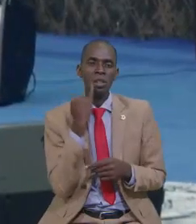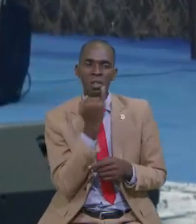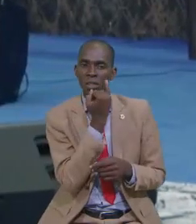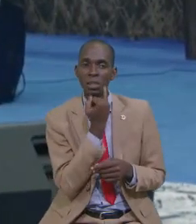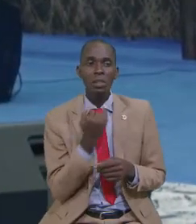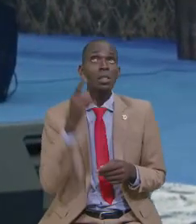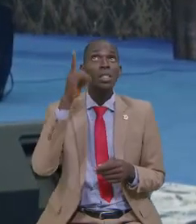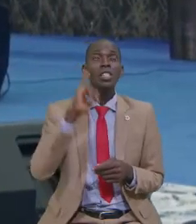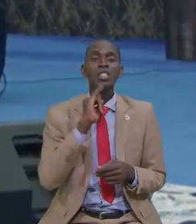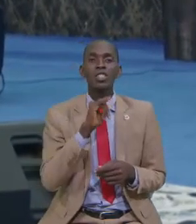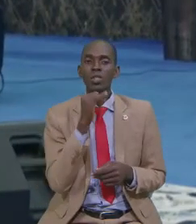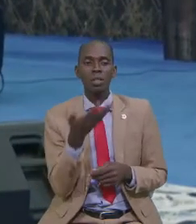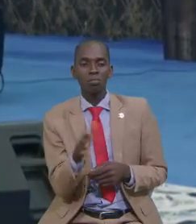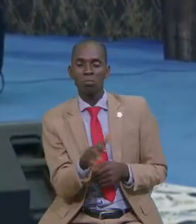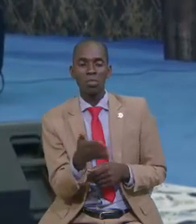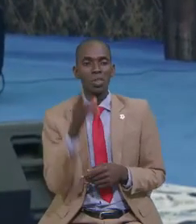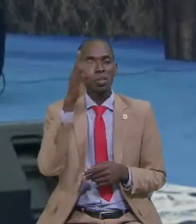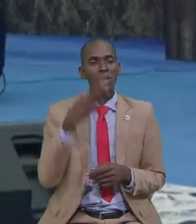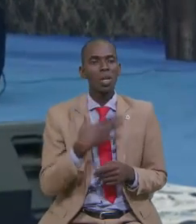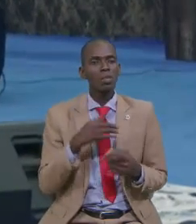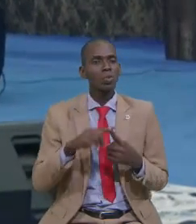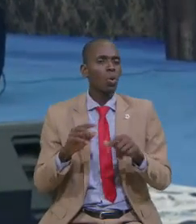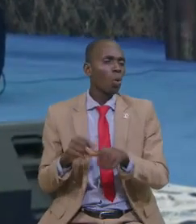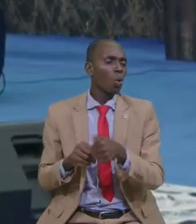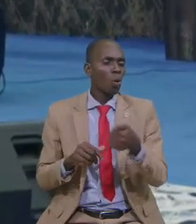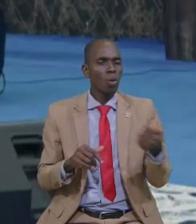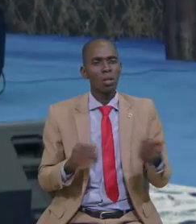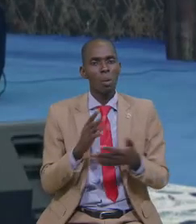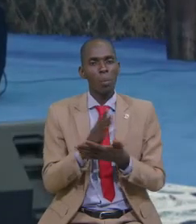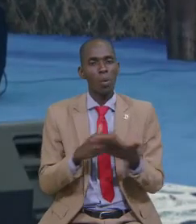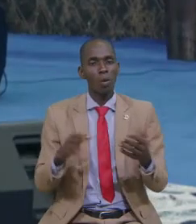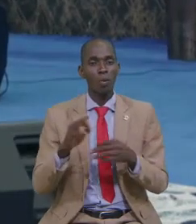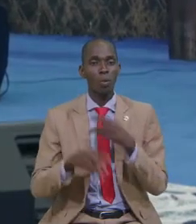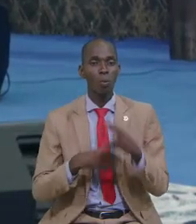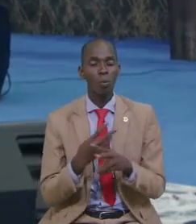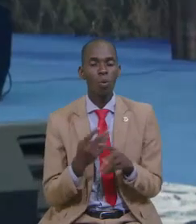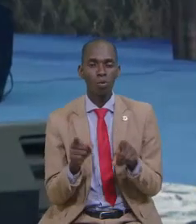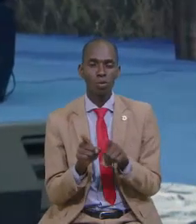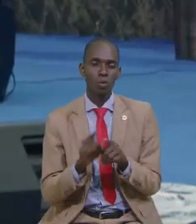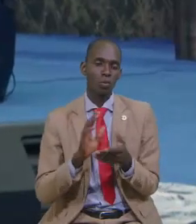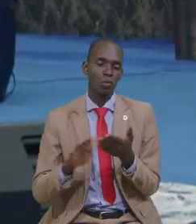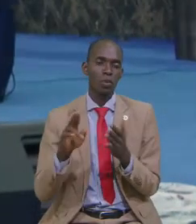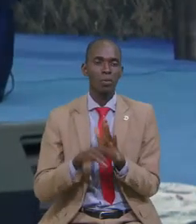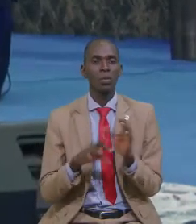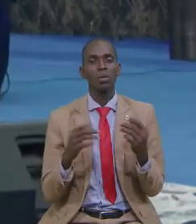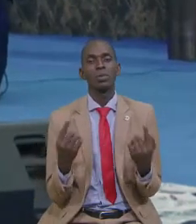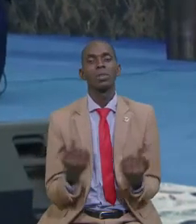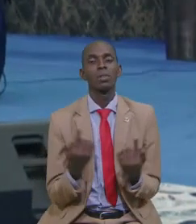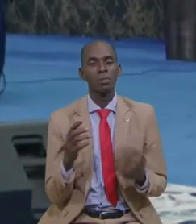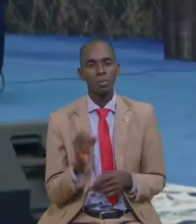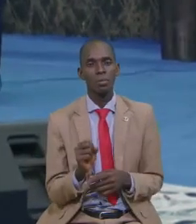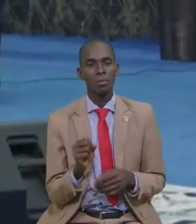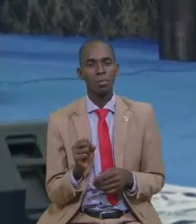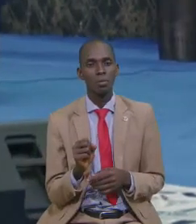partial God, and to the rest of the world, and forgiveness of sins. To give. He has it